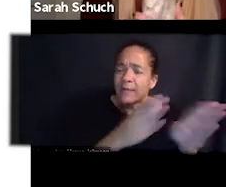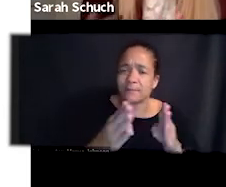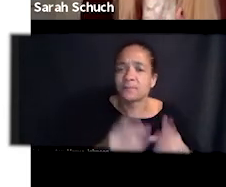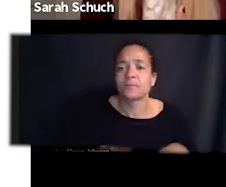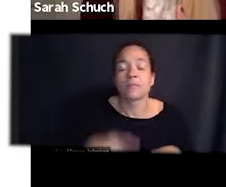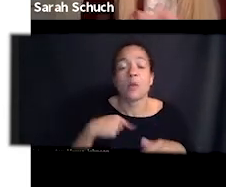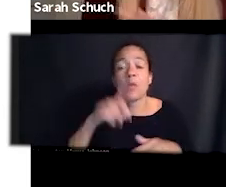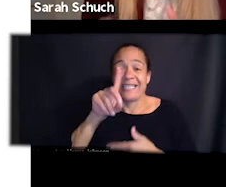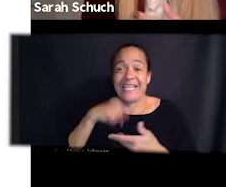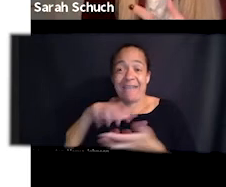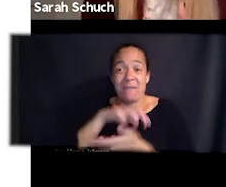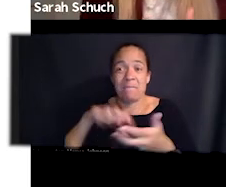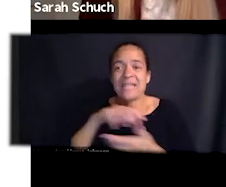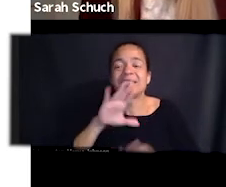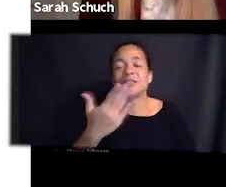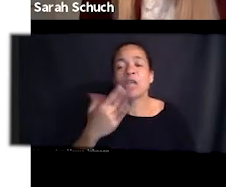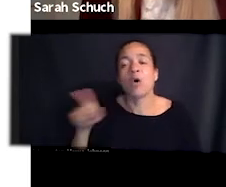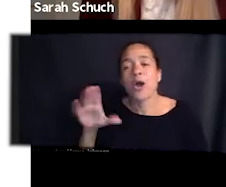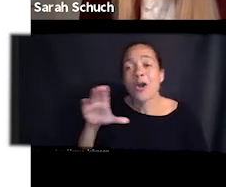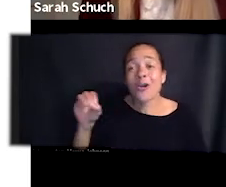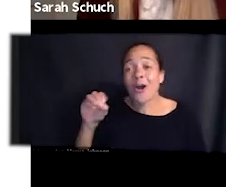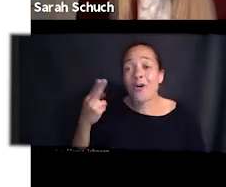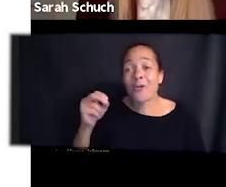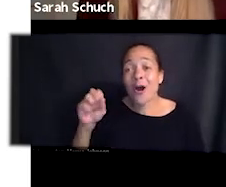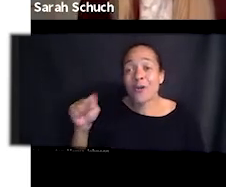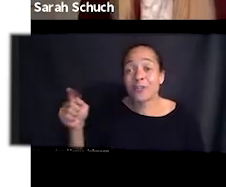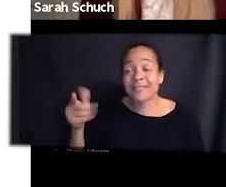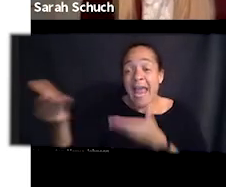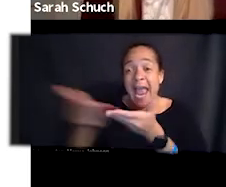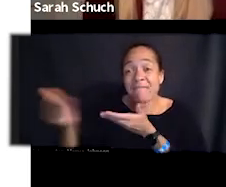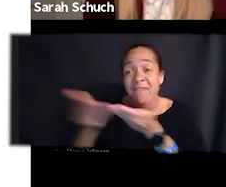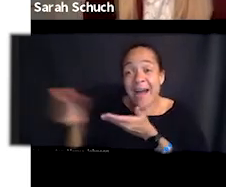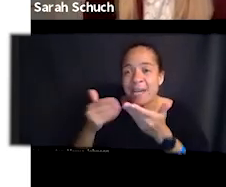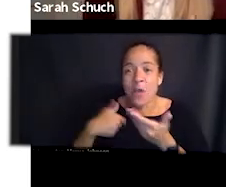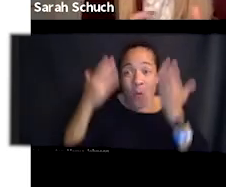co-host inviting for you, you don't exactly know who you're going to get to show up. So, but that is